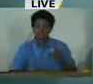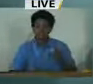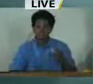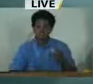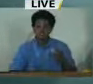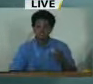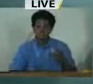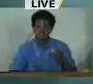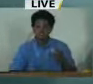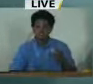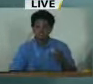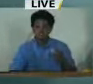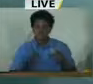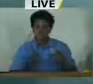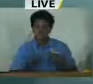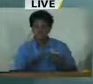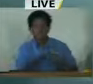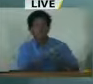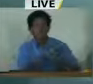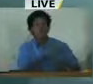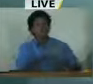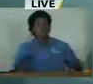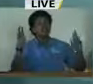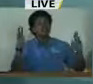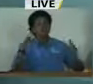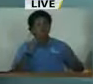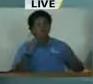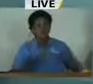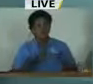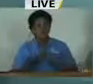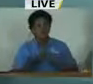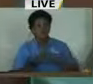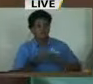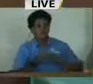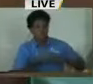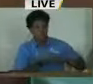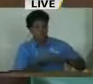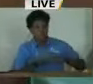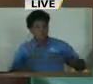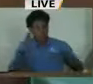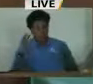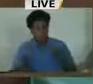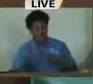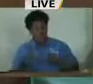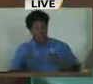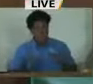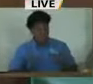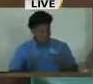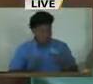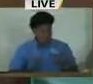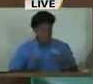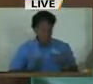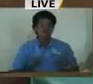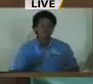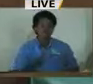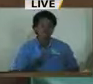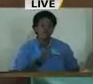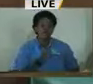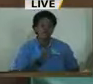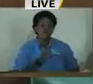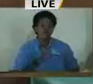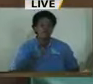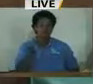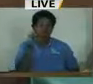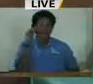and moral issues that affect us as a country, as a people, that I